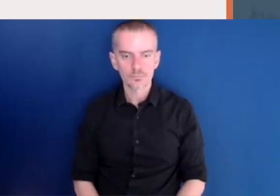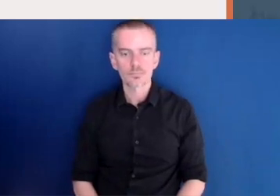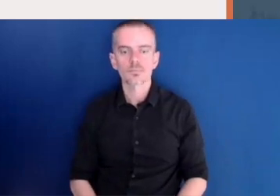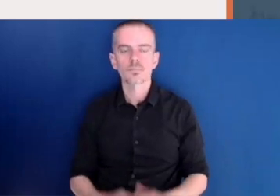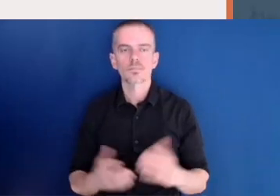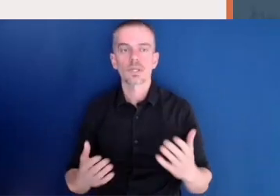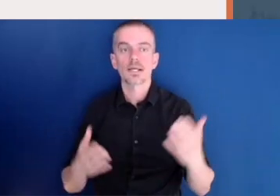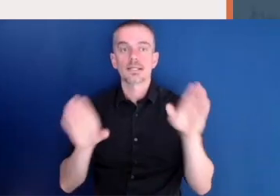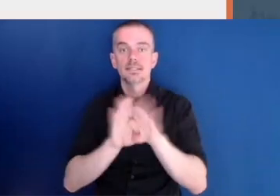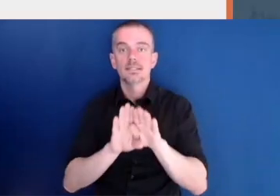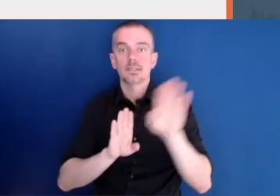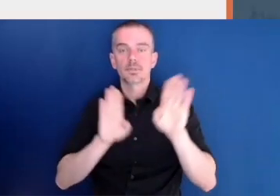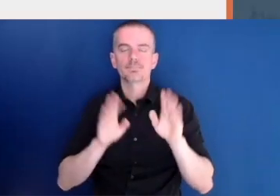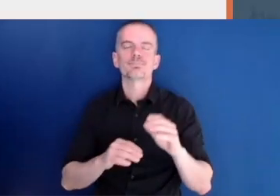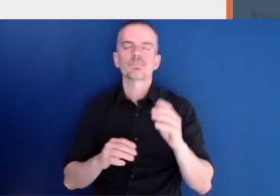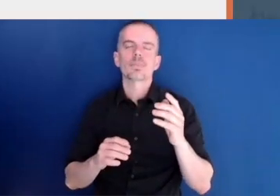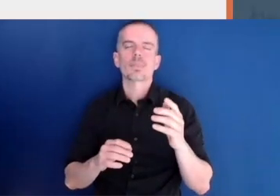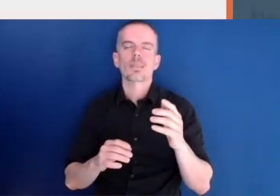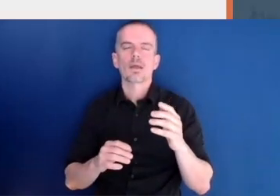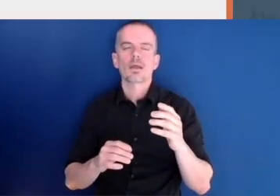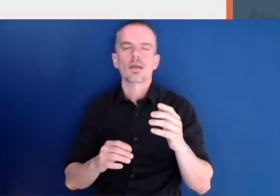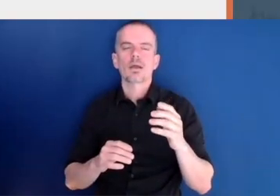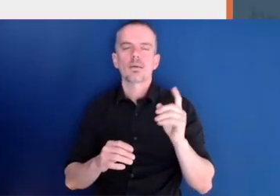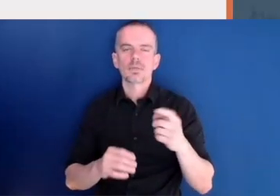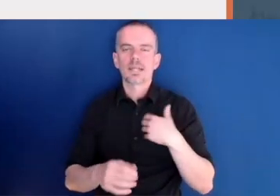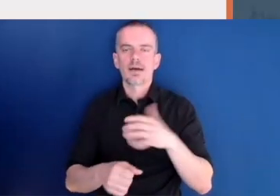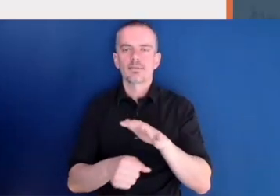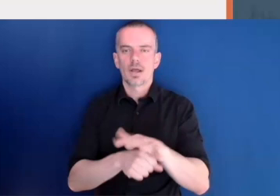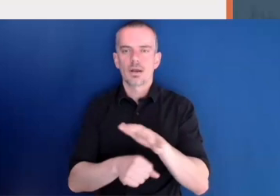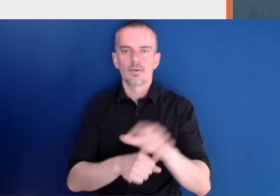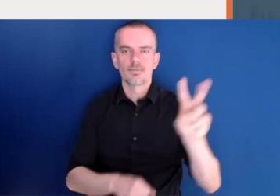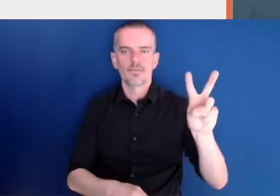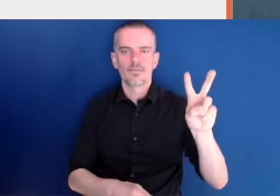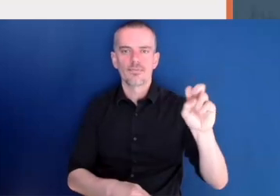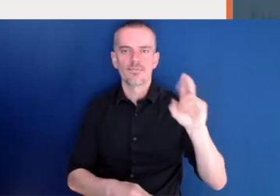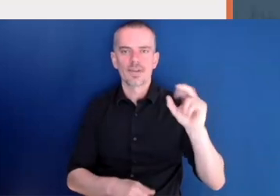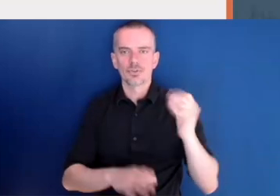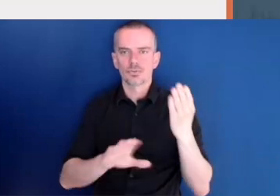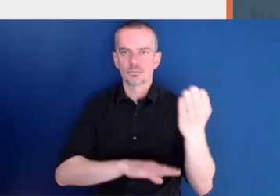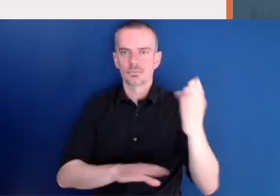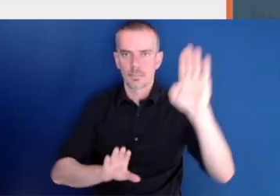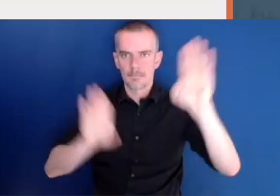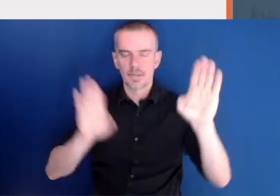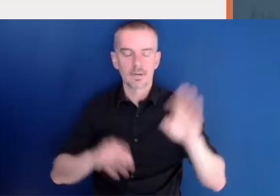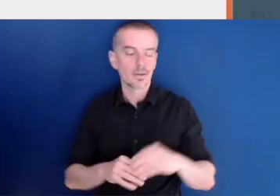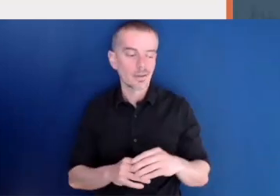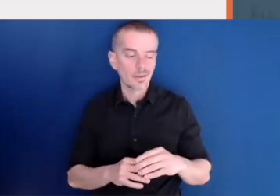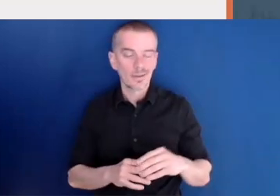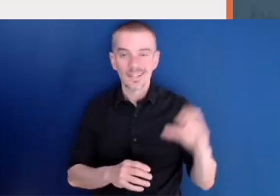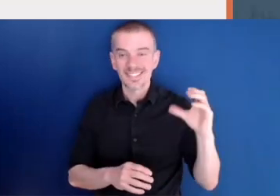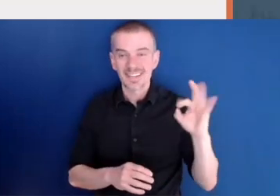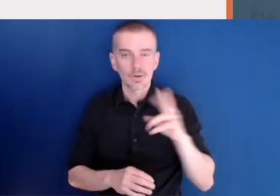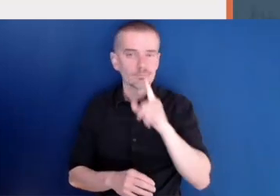Now, sealed bids, we need to obtain them from an adequate number of vendors. And the uniform guidance doesn't define what adequate is, right? There's